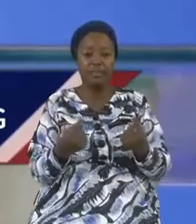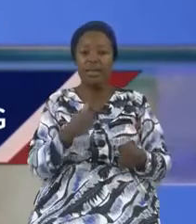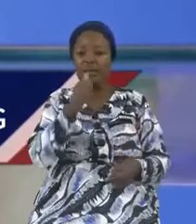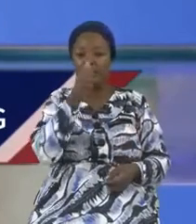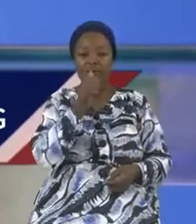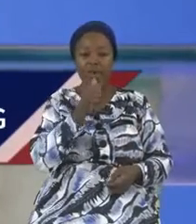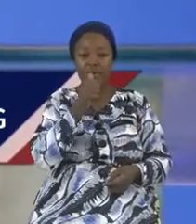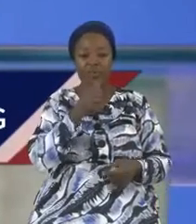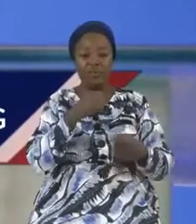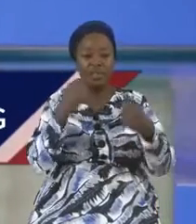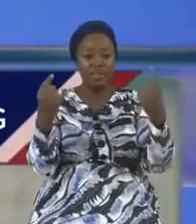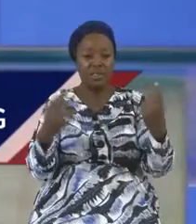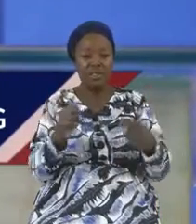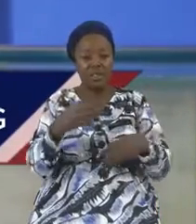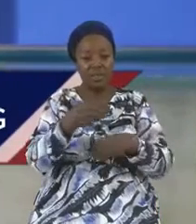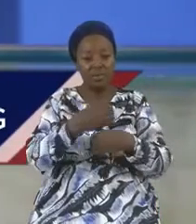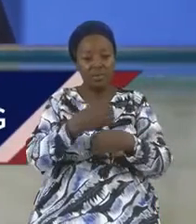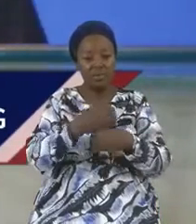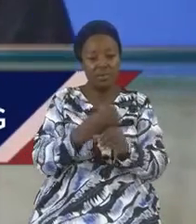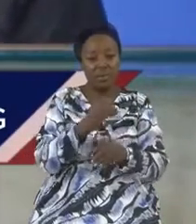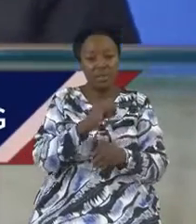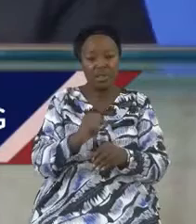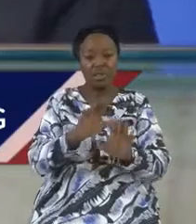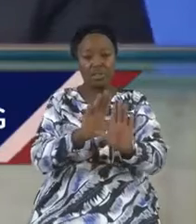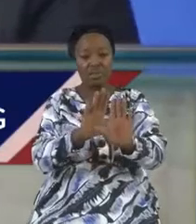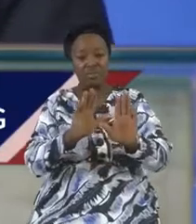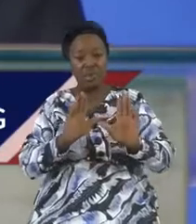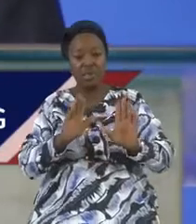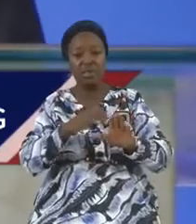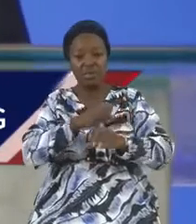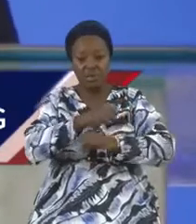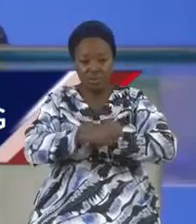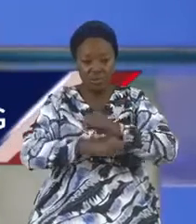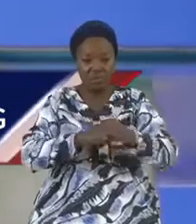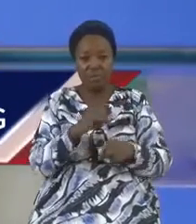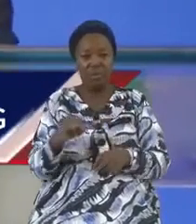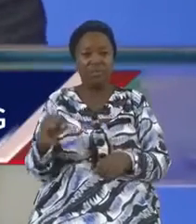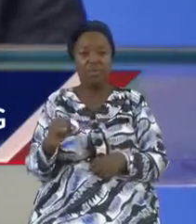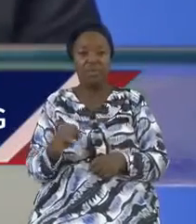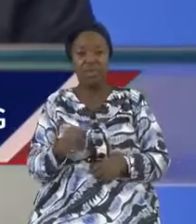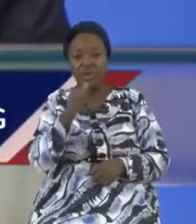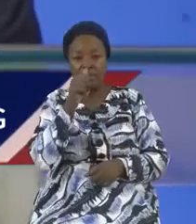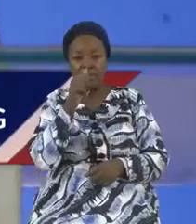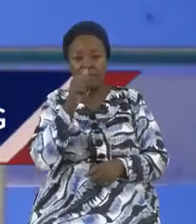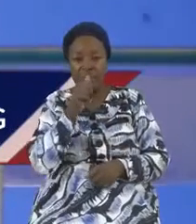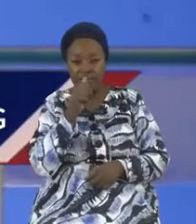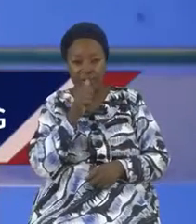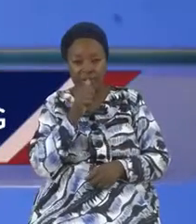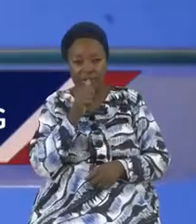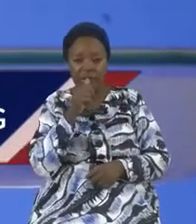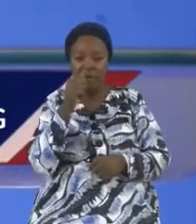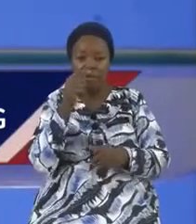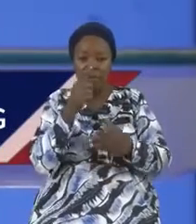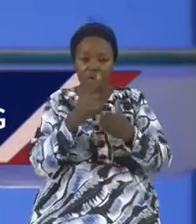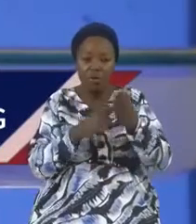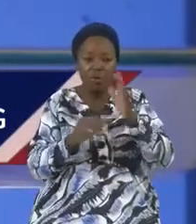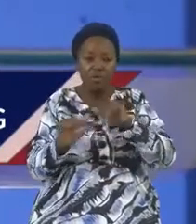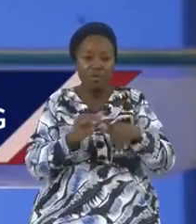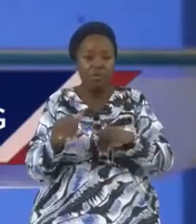Private sin creating dreaded suffering. Private, what people